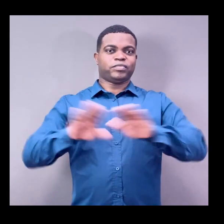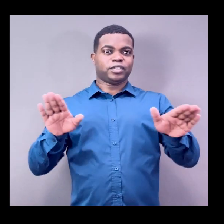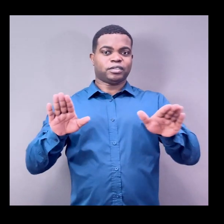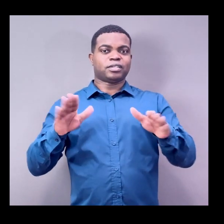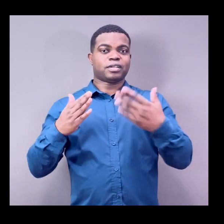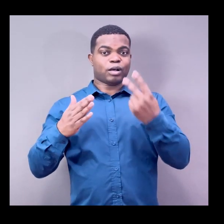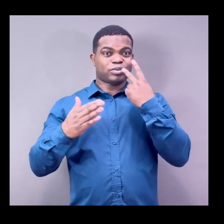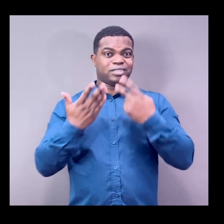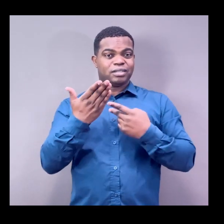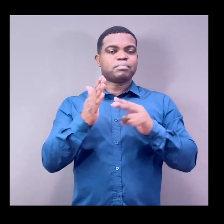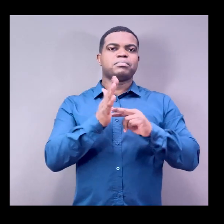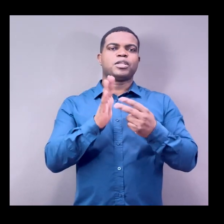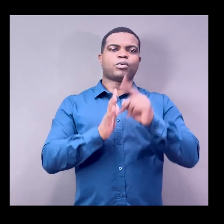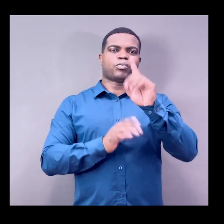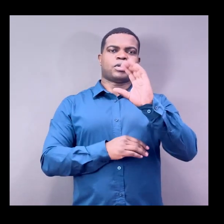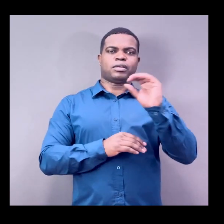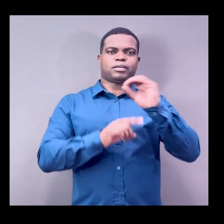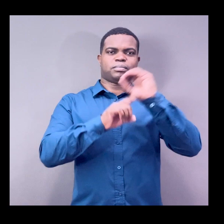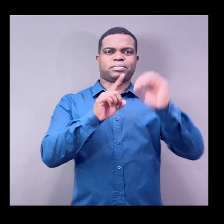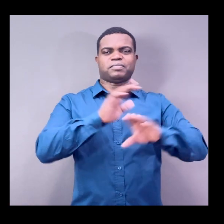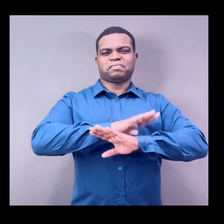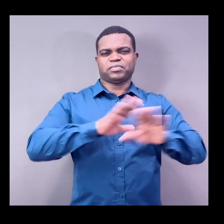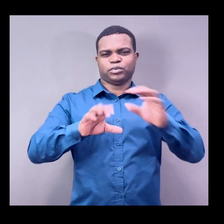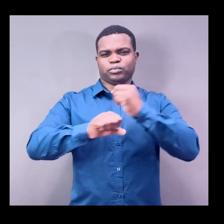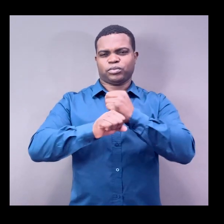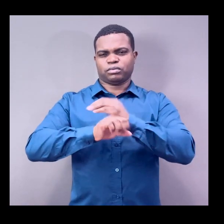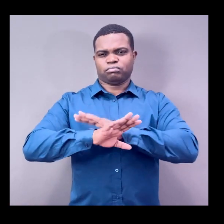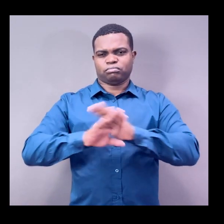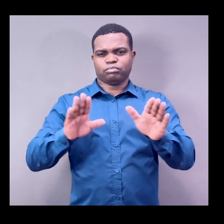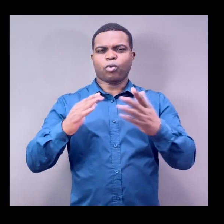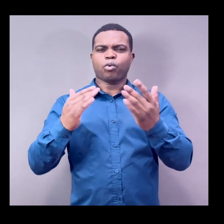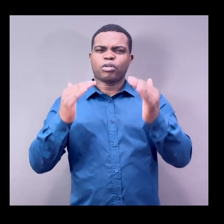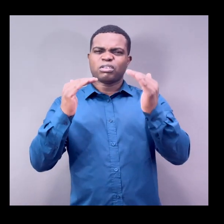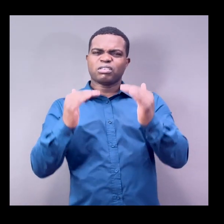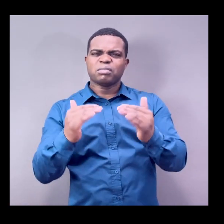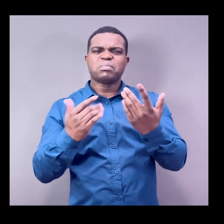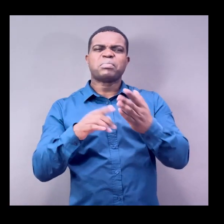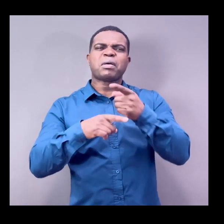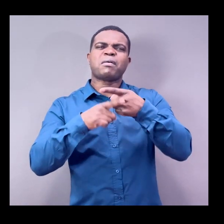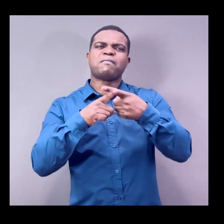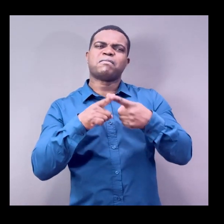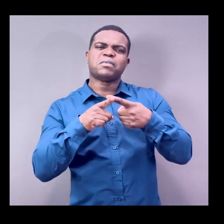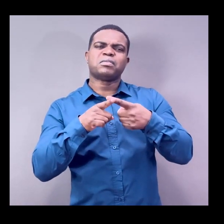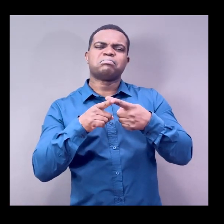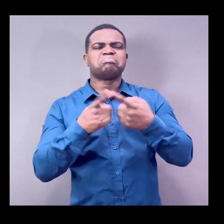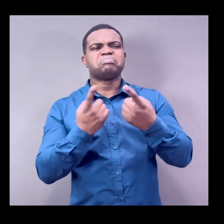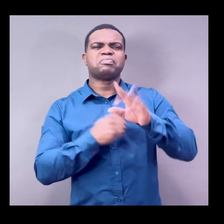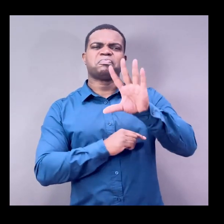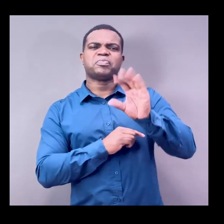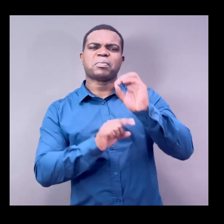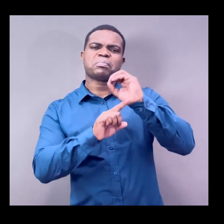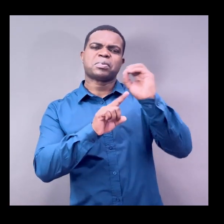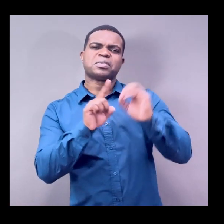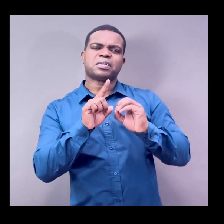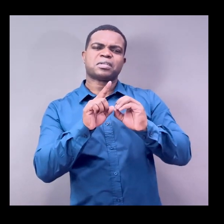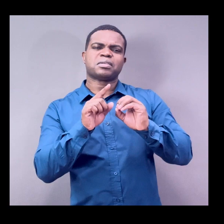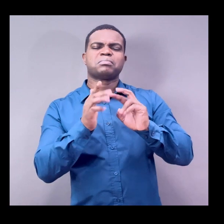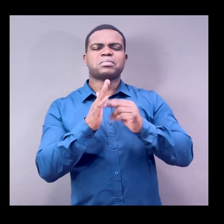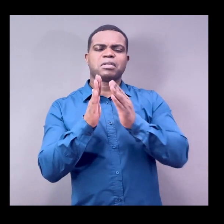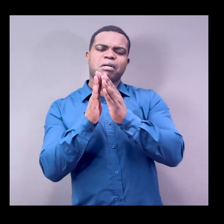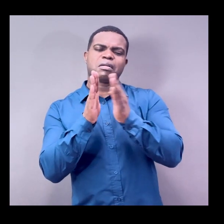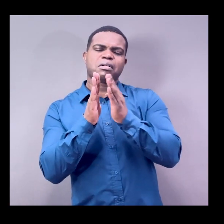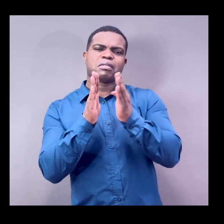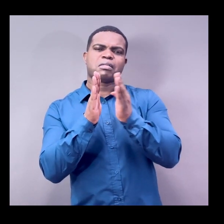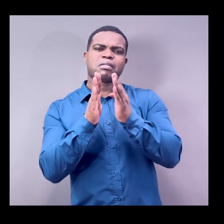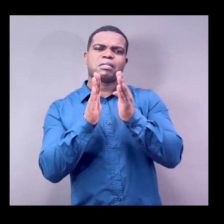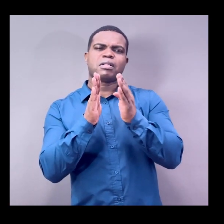you will have 100% here. So for example, if it is 50% done, you will write 50% here. So if it